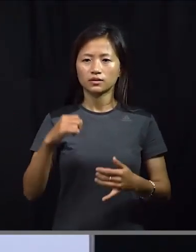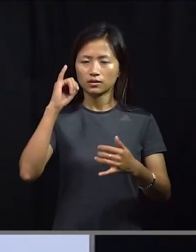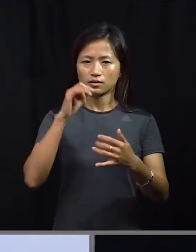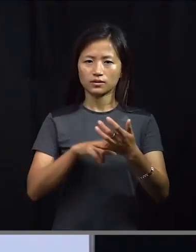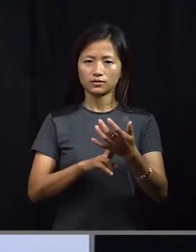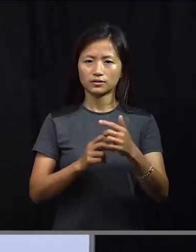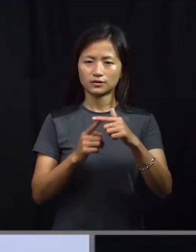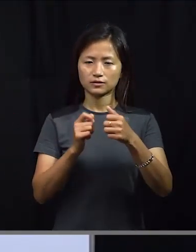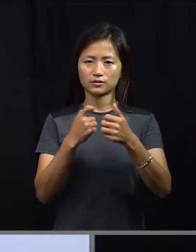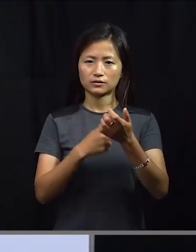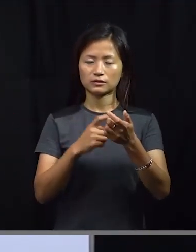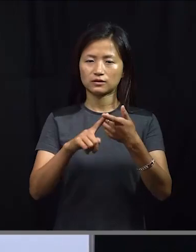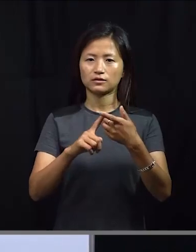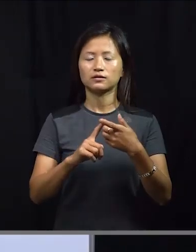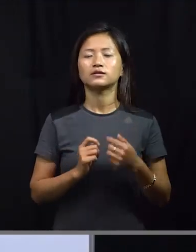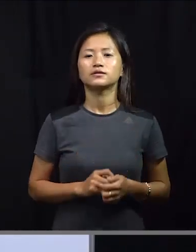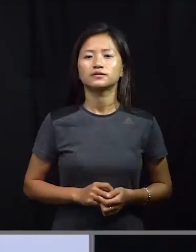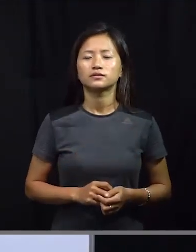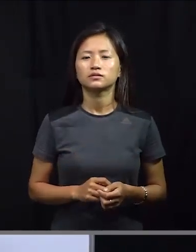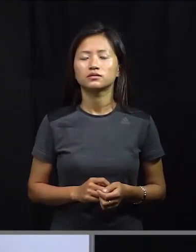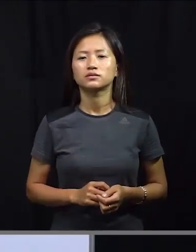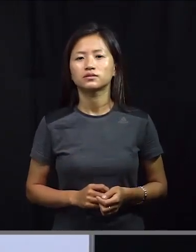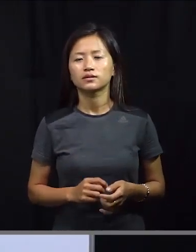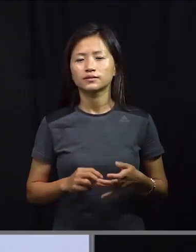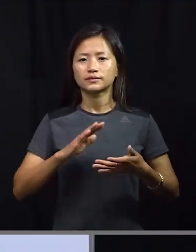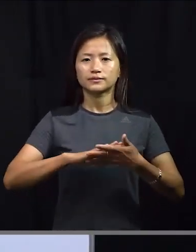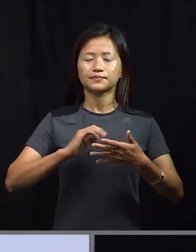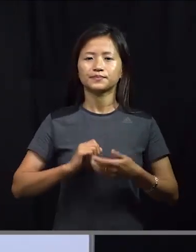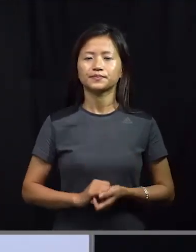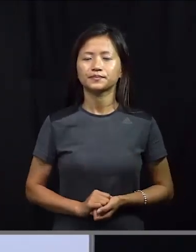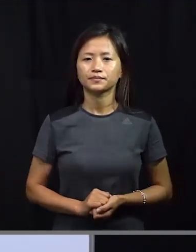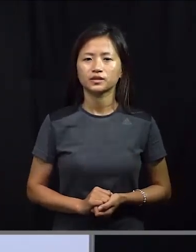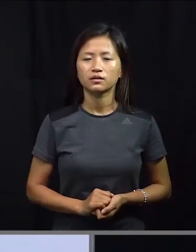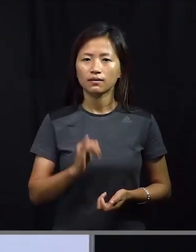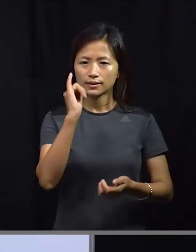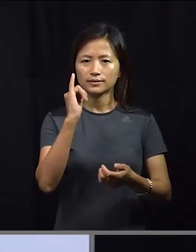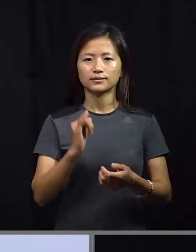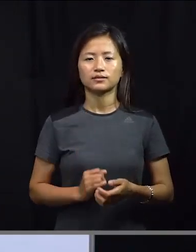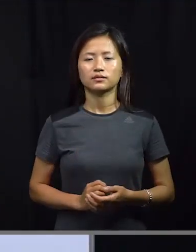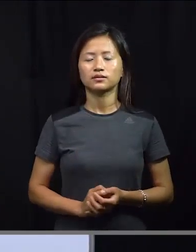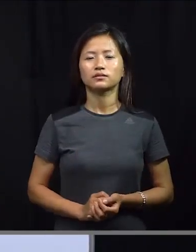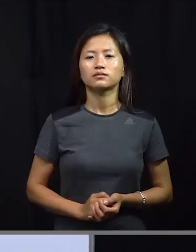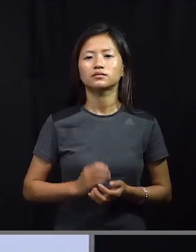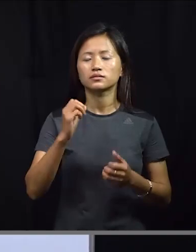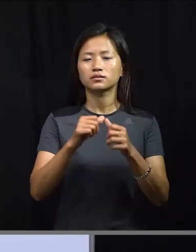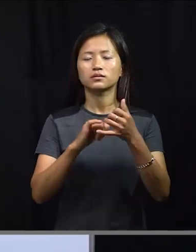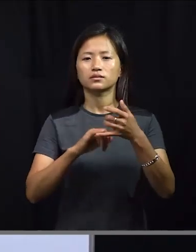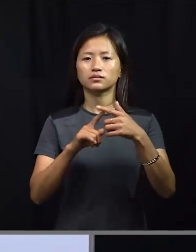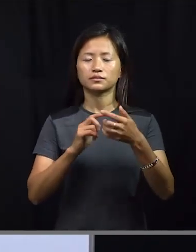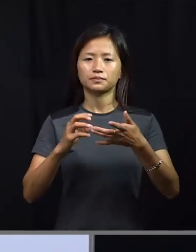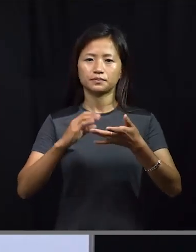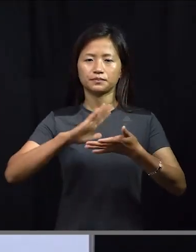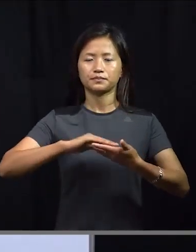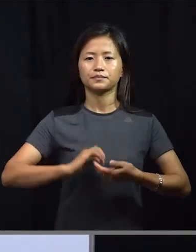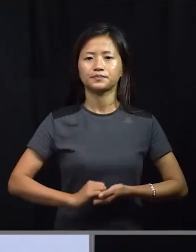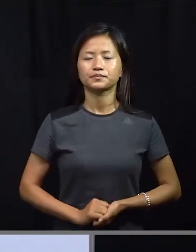intercaste marriage. Okay, I repeat again, a person who marries outside their caste is called as intercaste marriage.